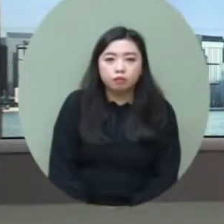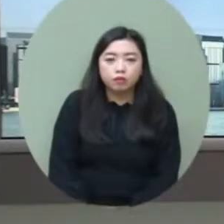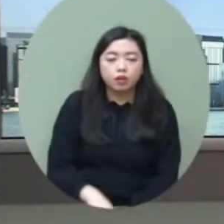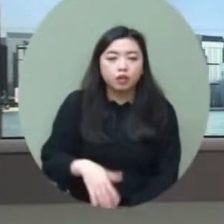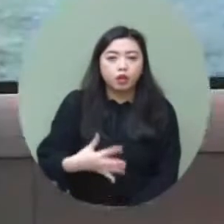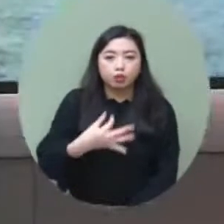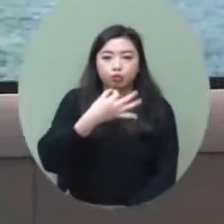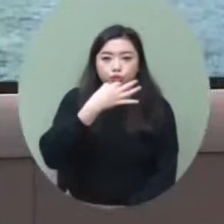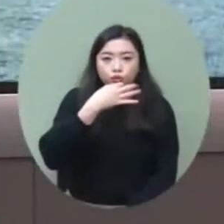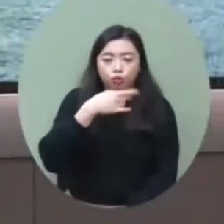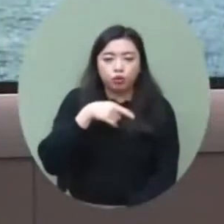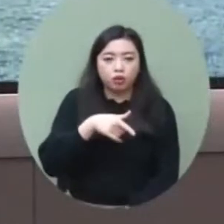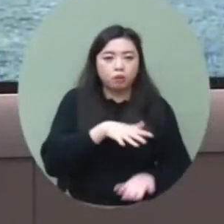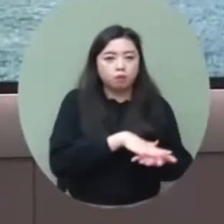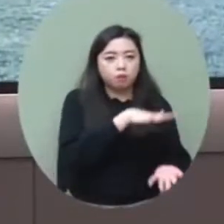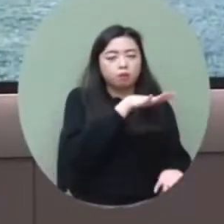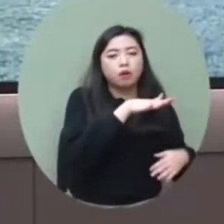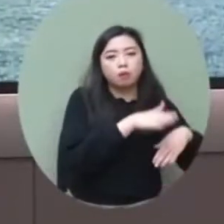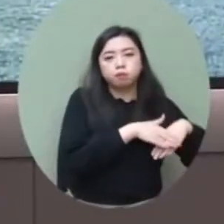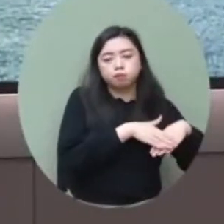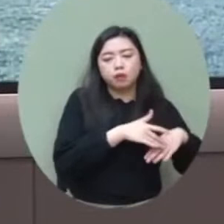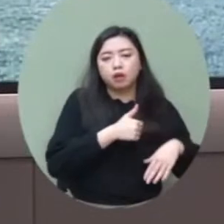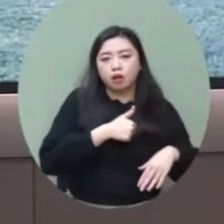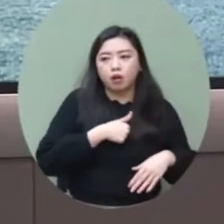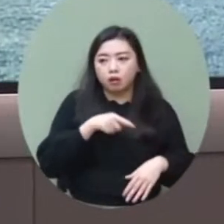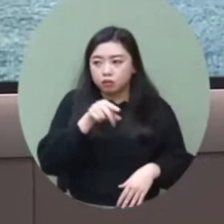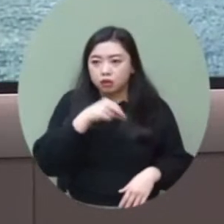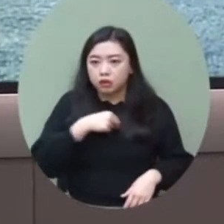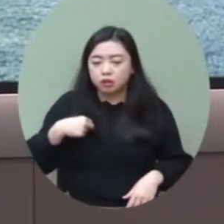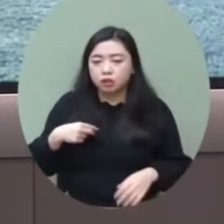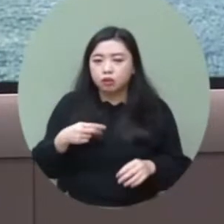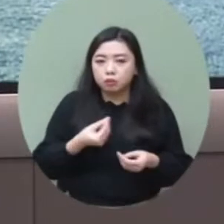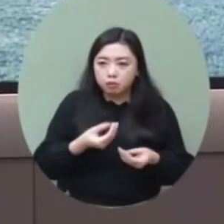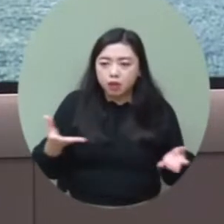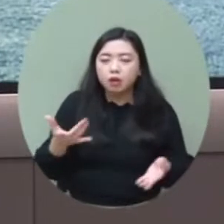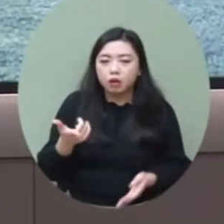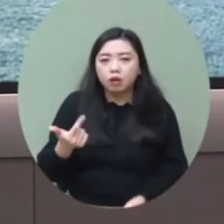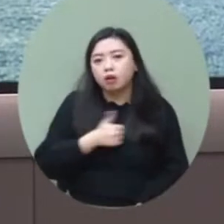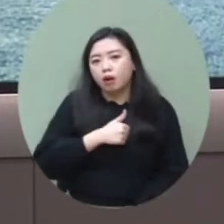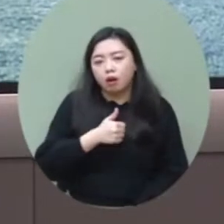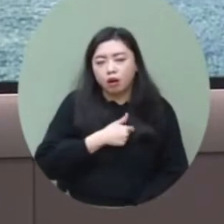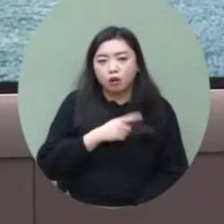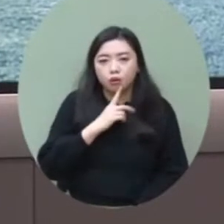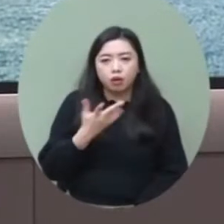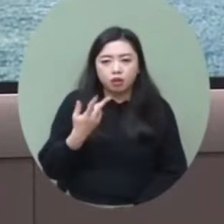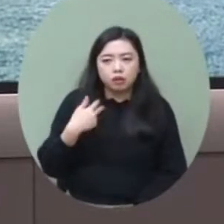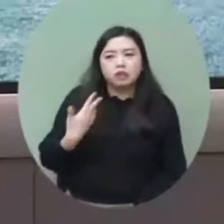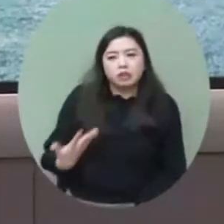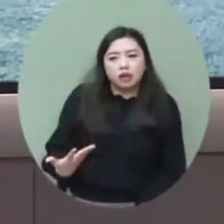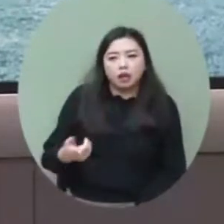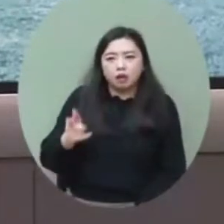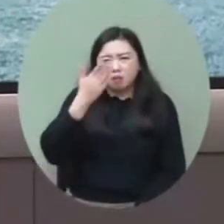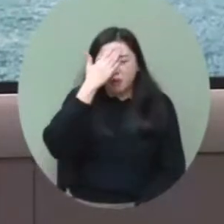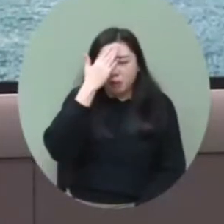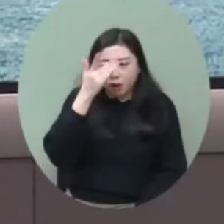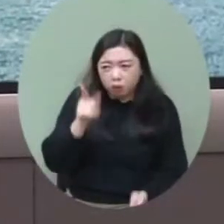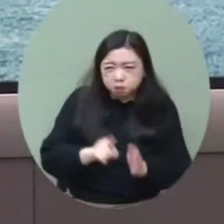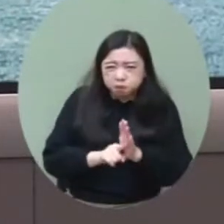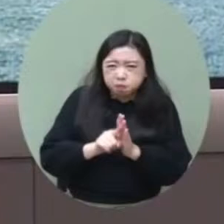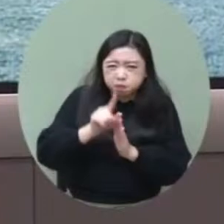sites with infection to suspend work? So far, we have enough drugs to treat our